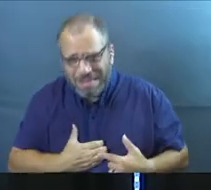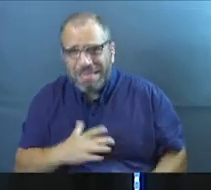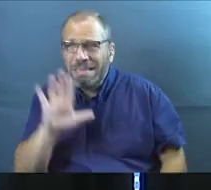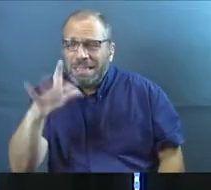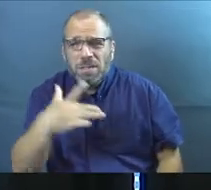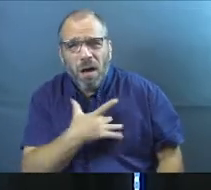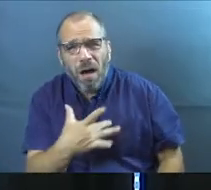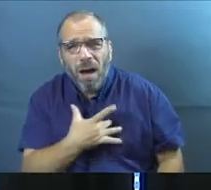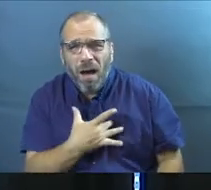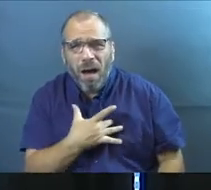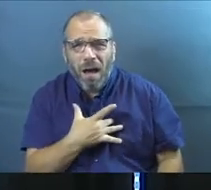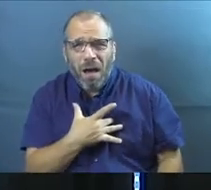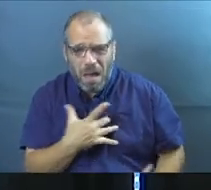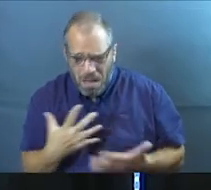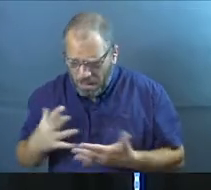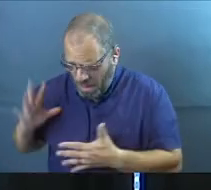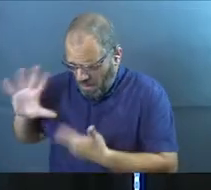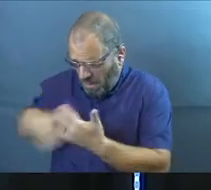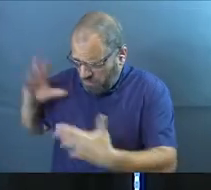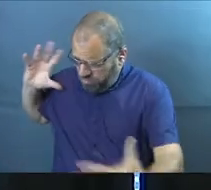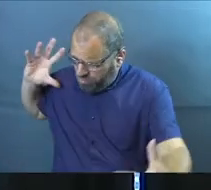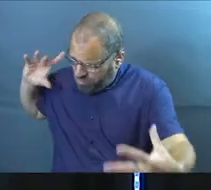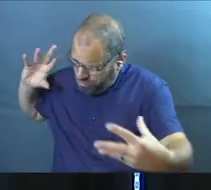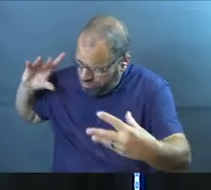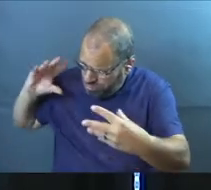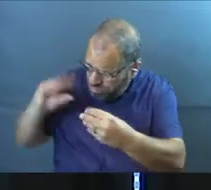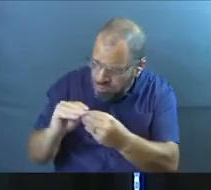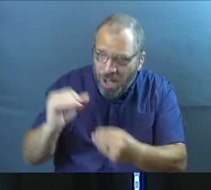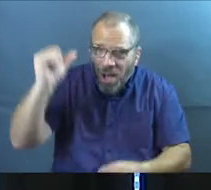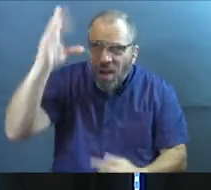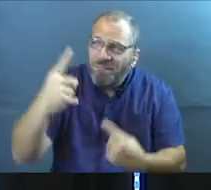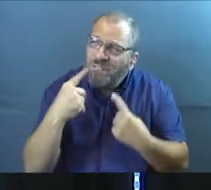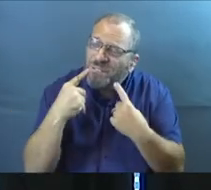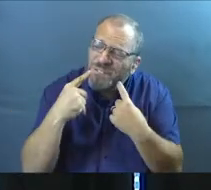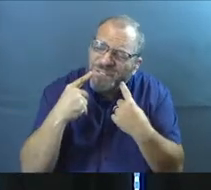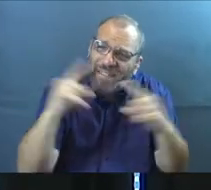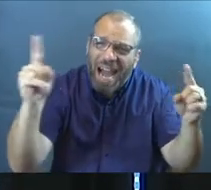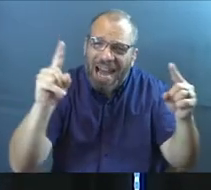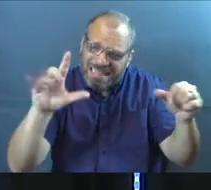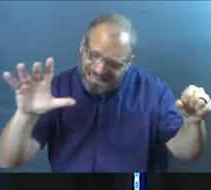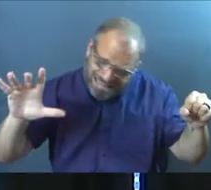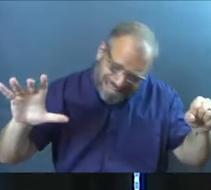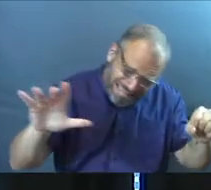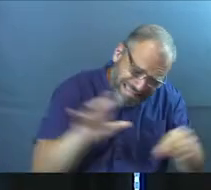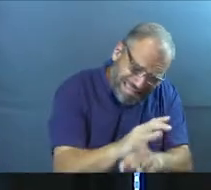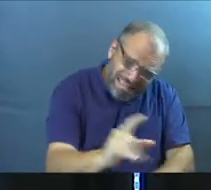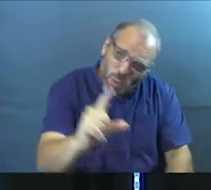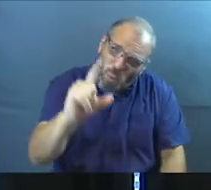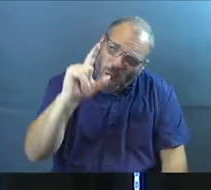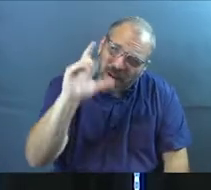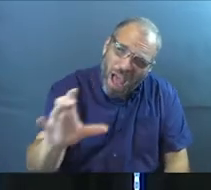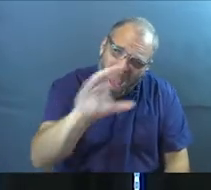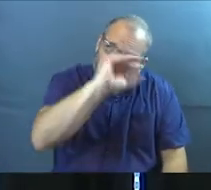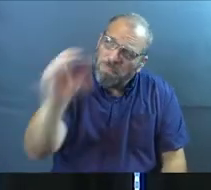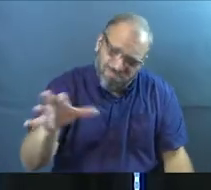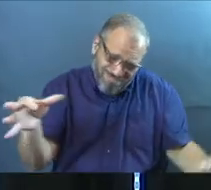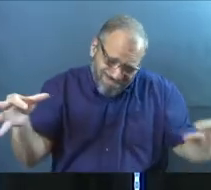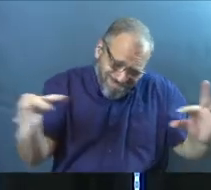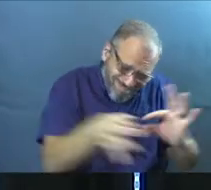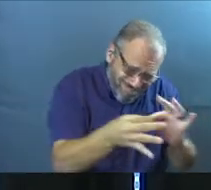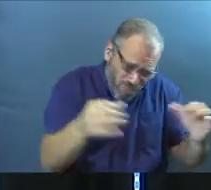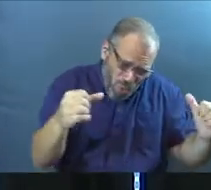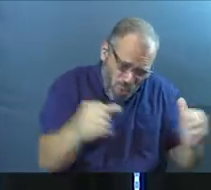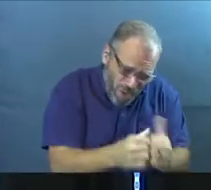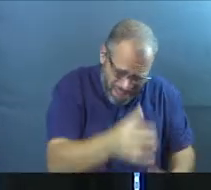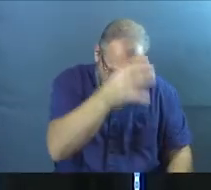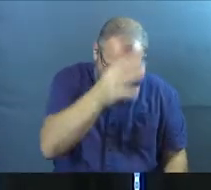heart, that the culmination of all things, God will finally be fully 100% restored